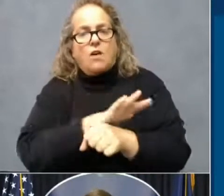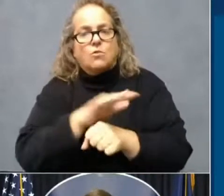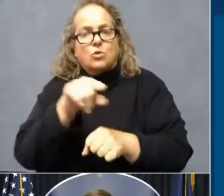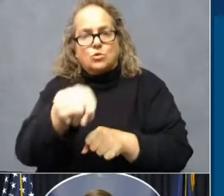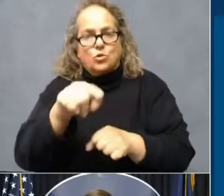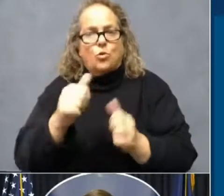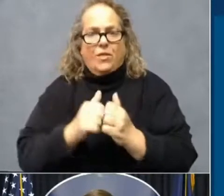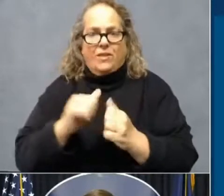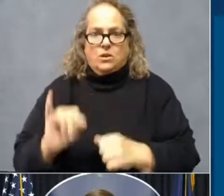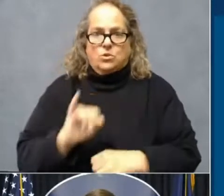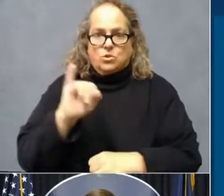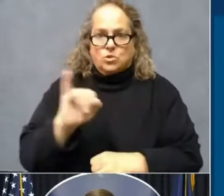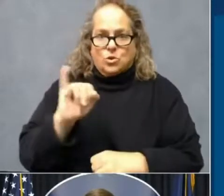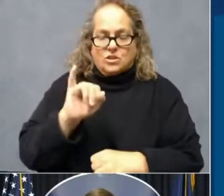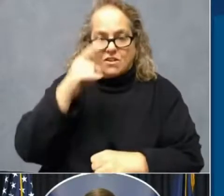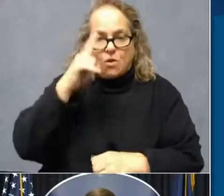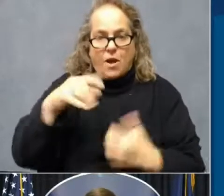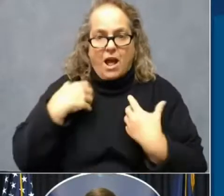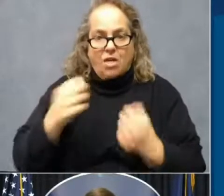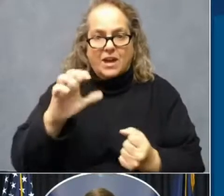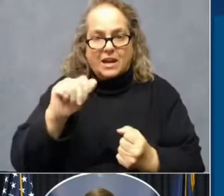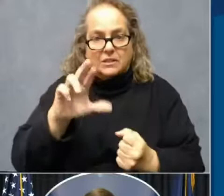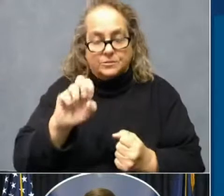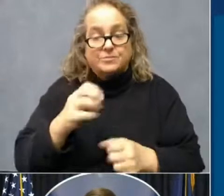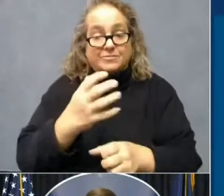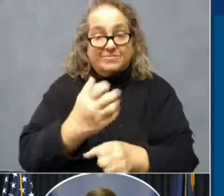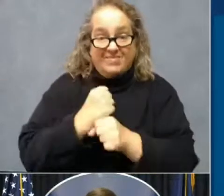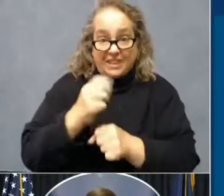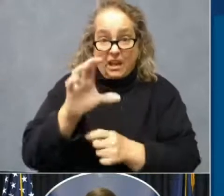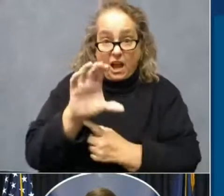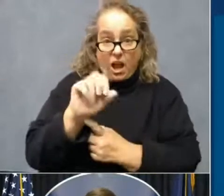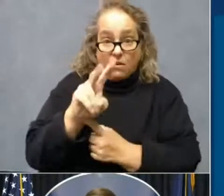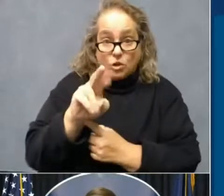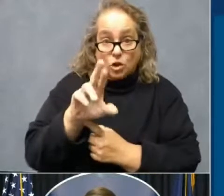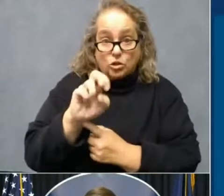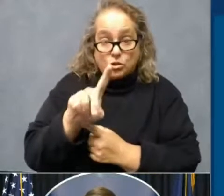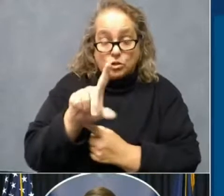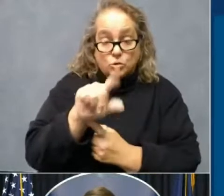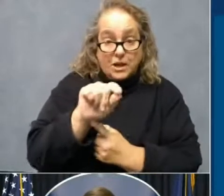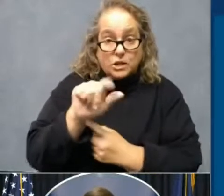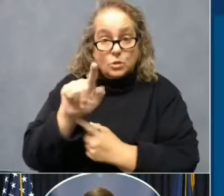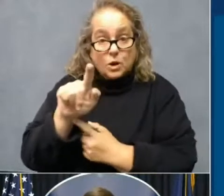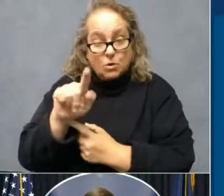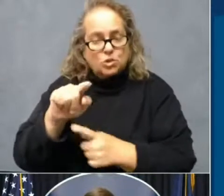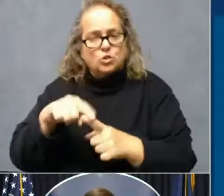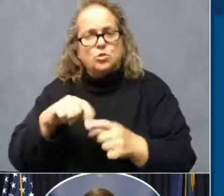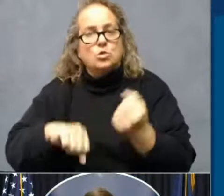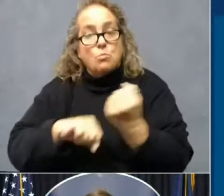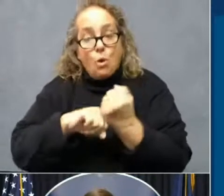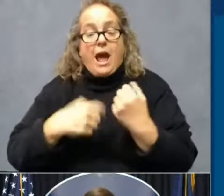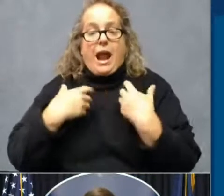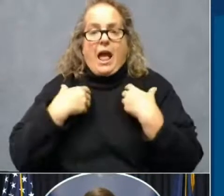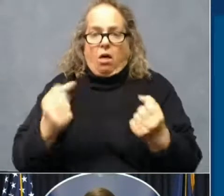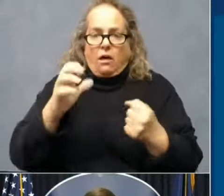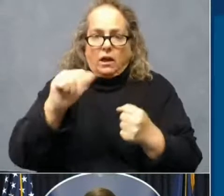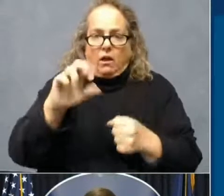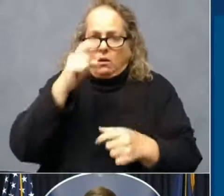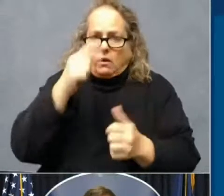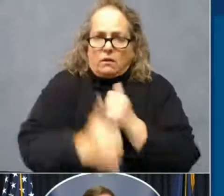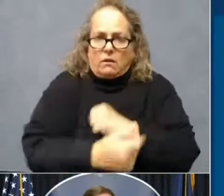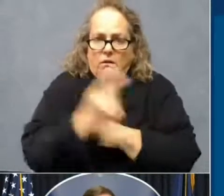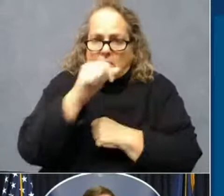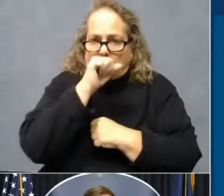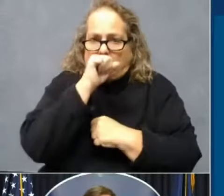Get Covered 2021 is about covering everyone, and we want to support efforts to increase accessible, affordable, quality